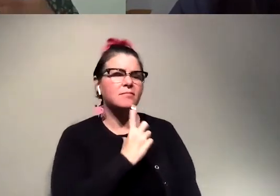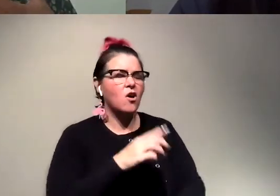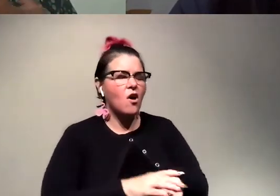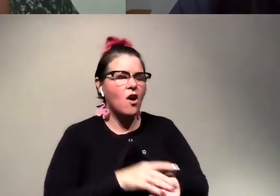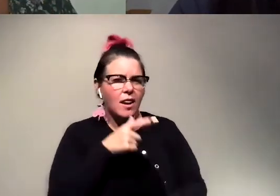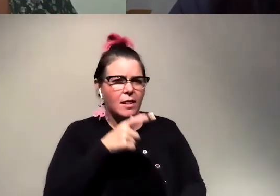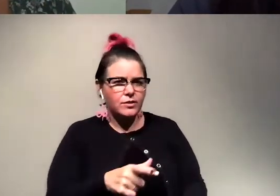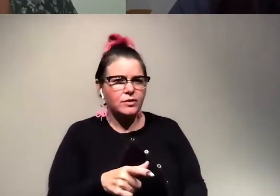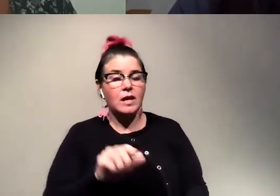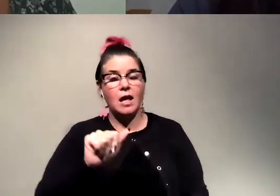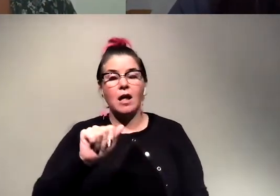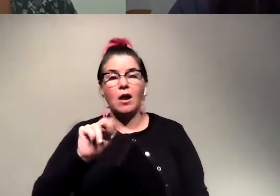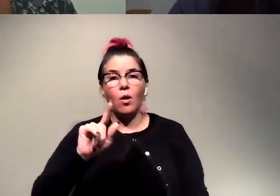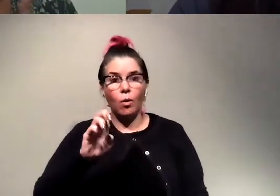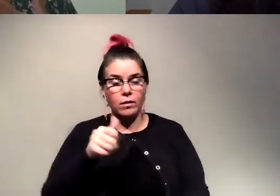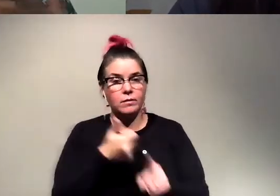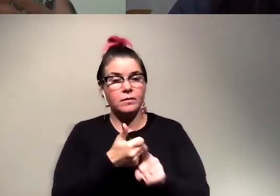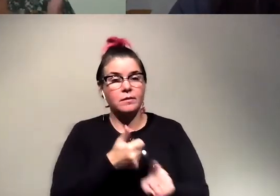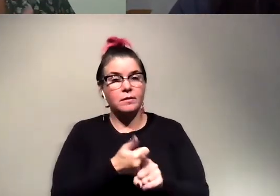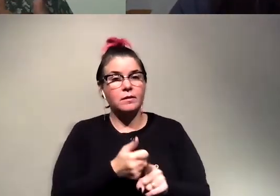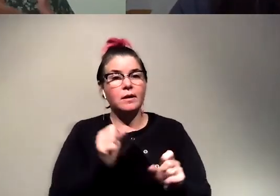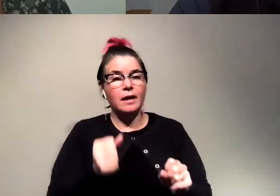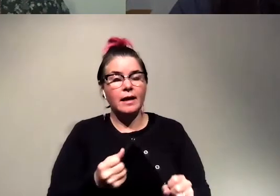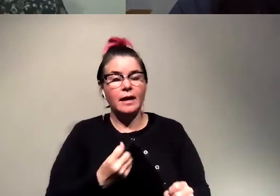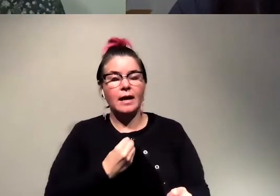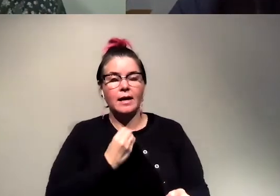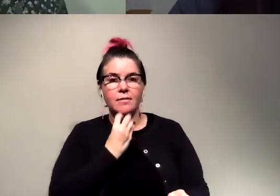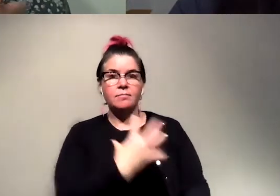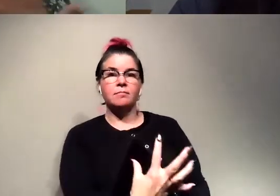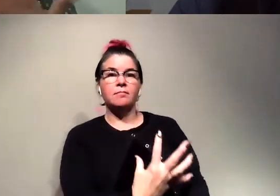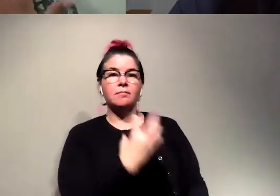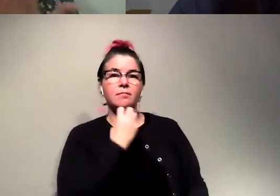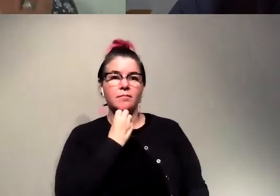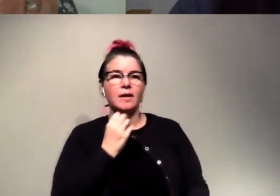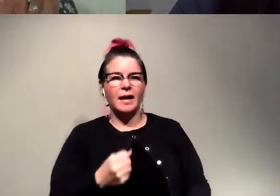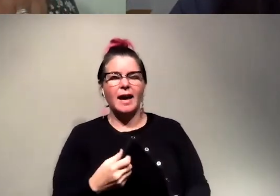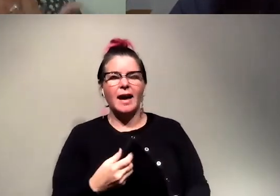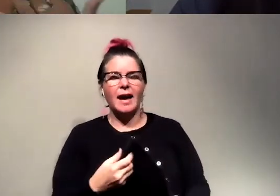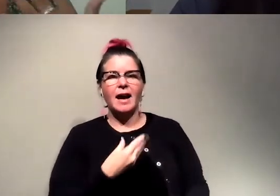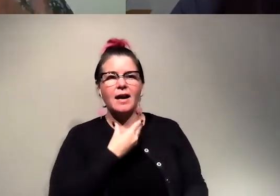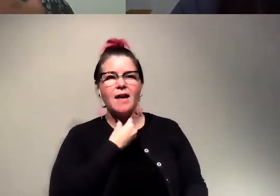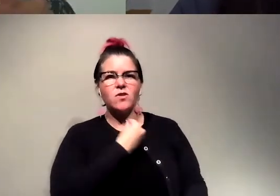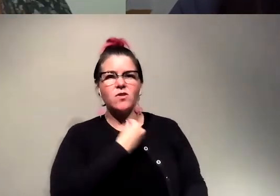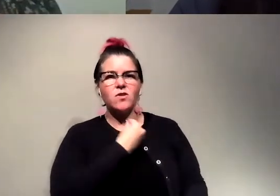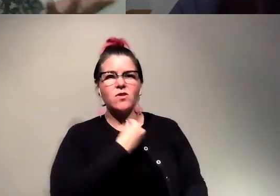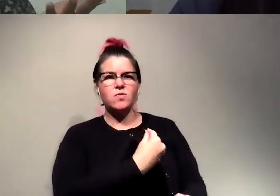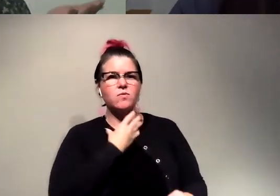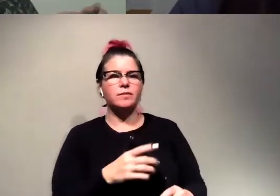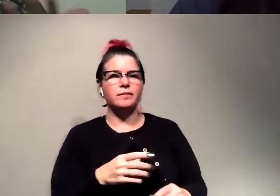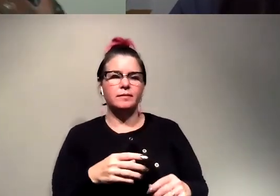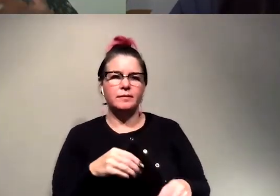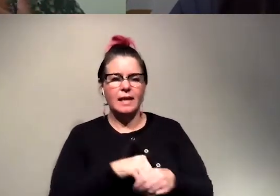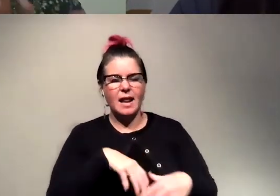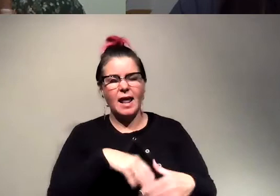with anoles, they're able to retract and expand, so they're able to like pull them in and out on